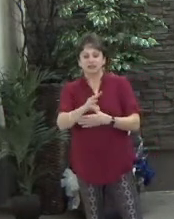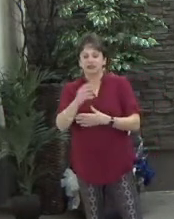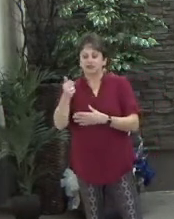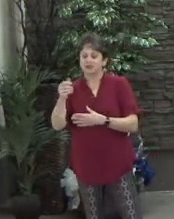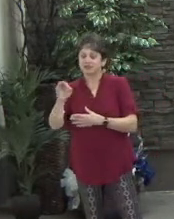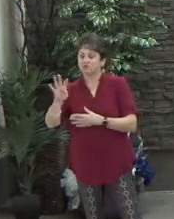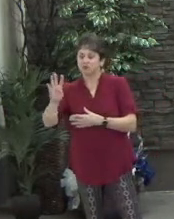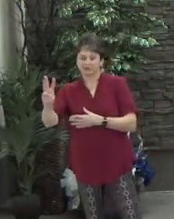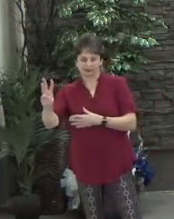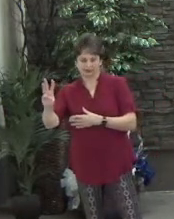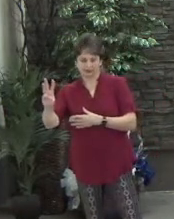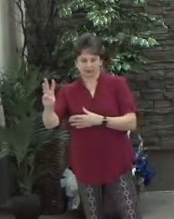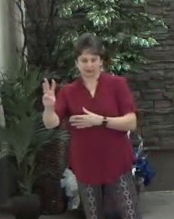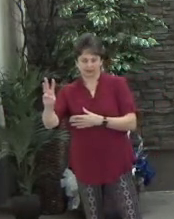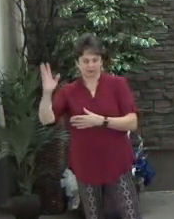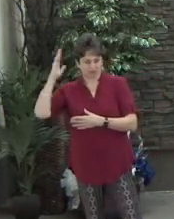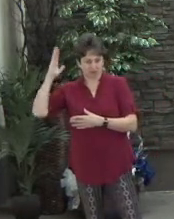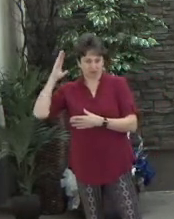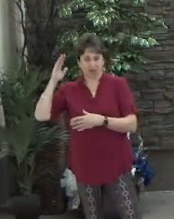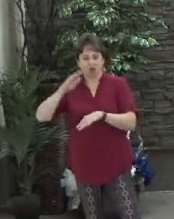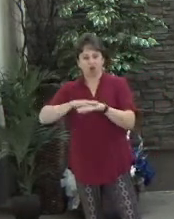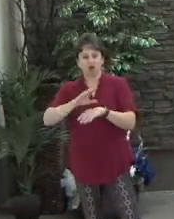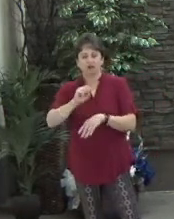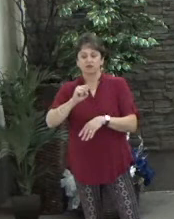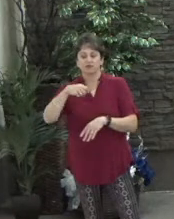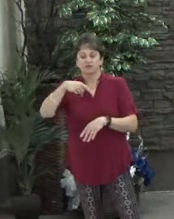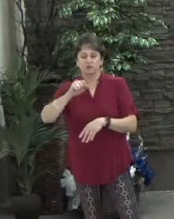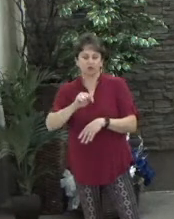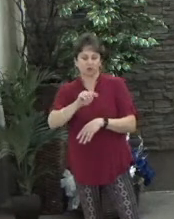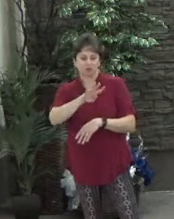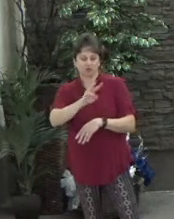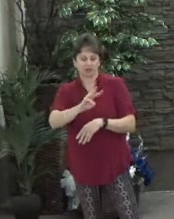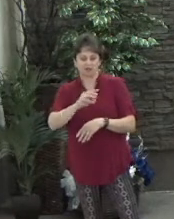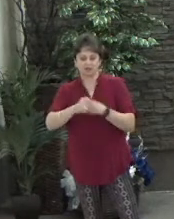1946. And on September 16th,